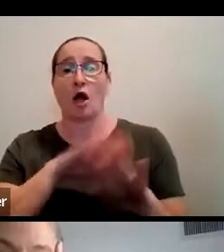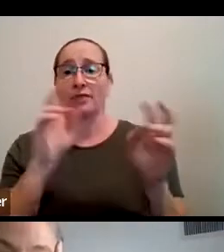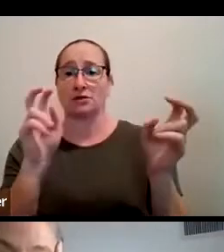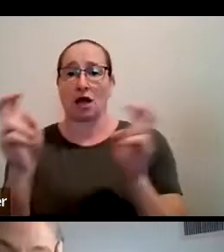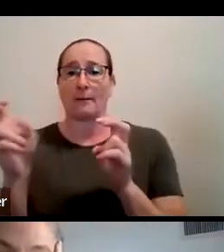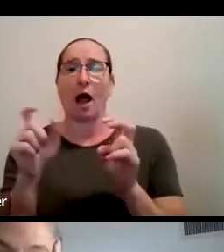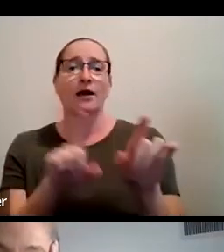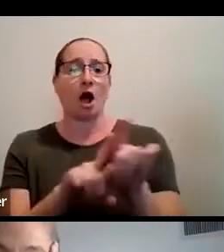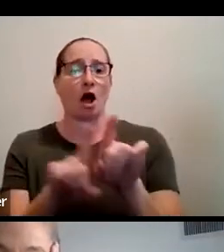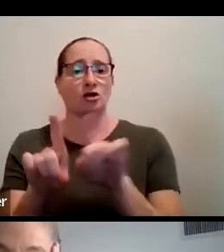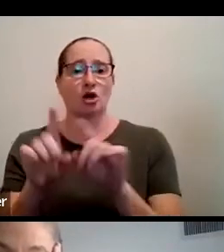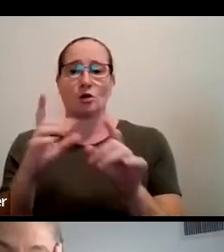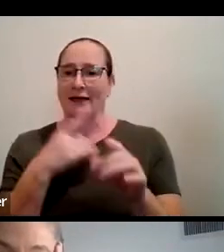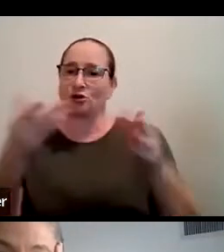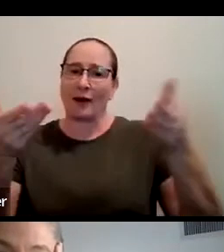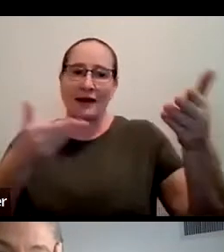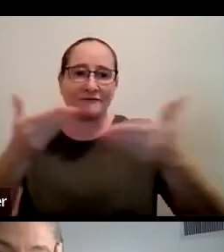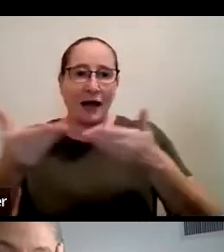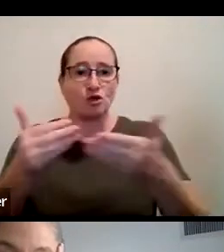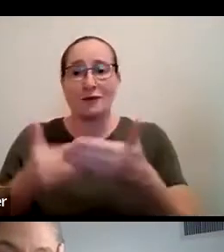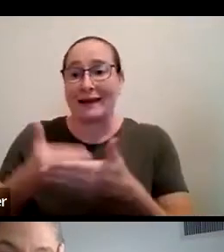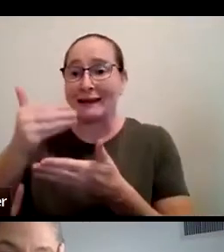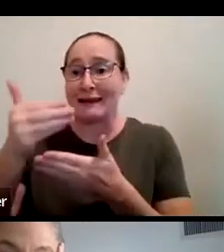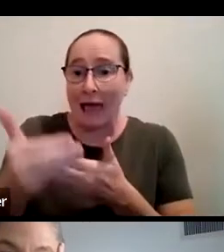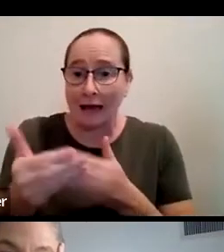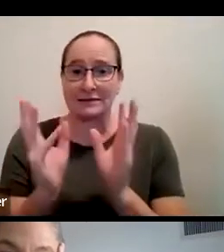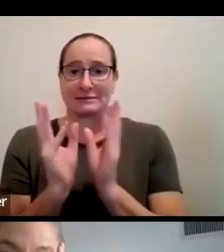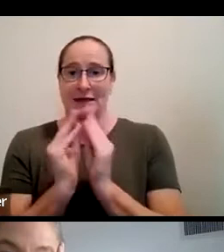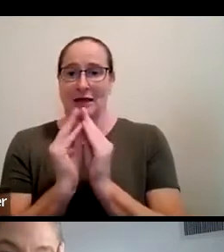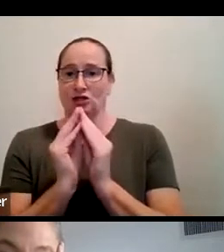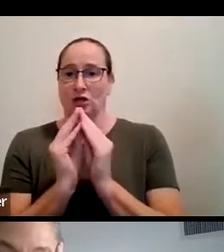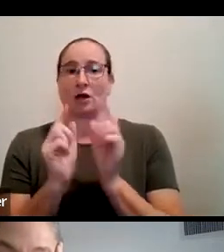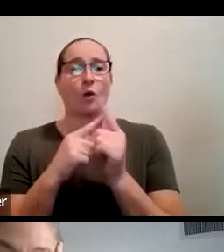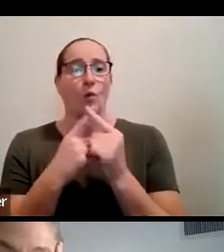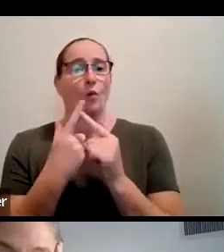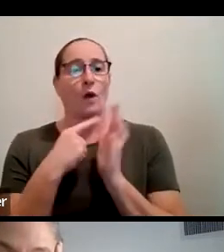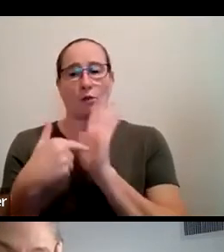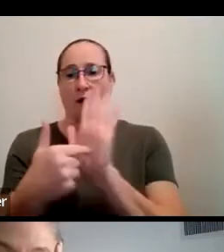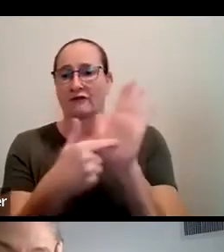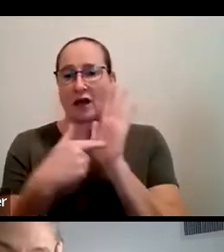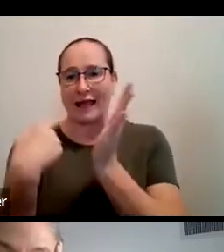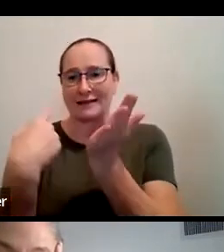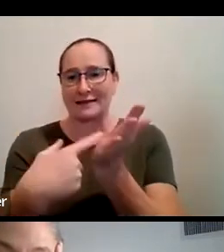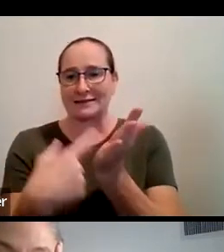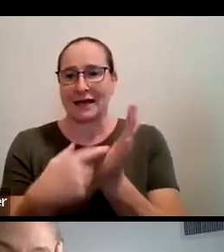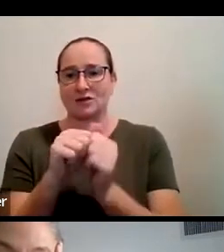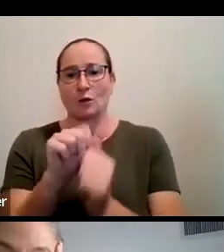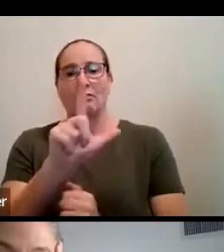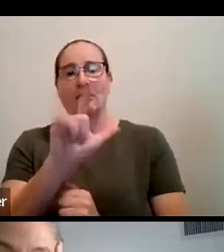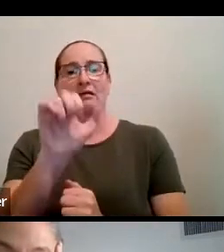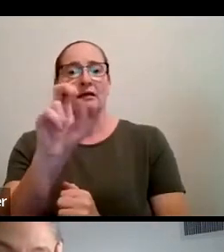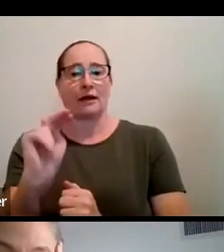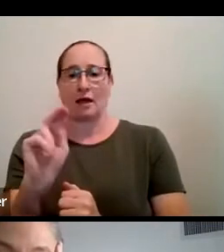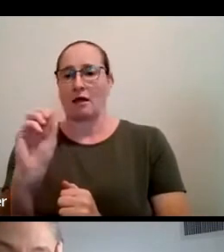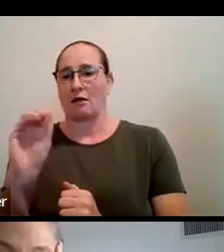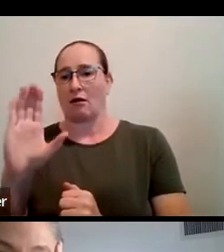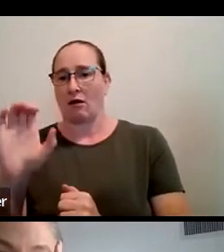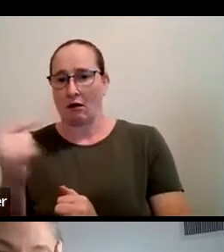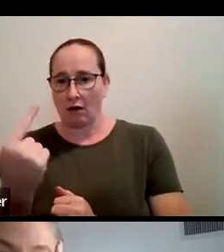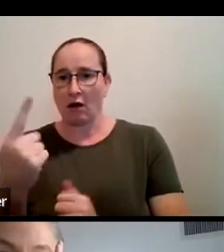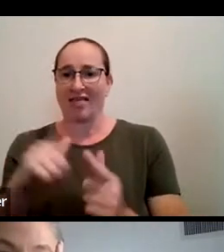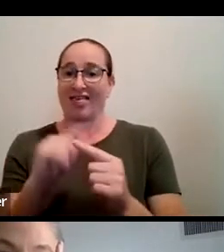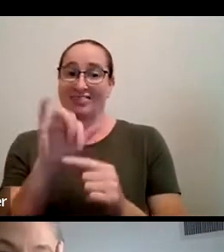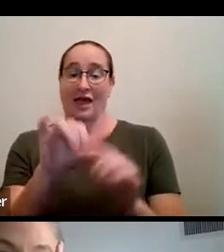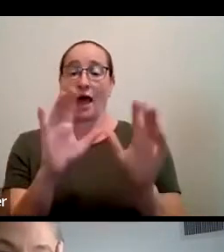I'd also like to invite all of you to our next session, which will feature a discussion with Lynette Ong, and that session